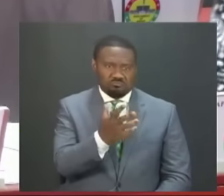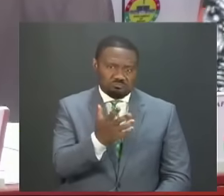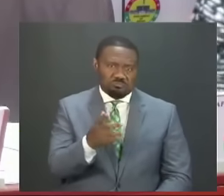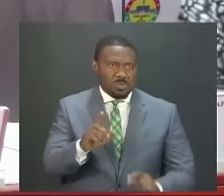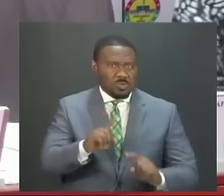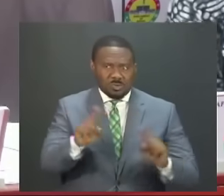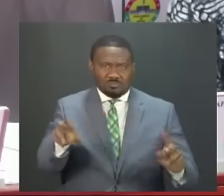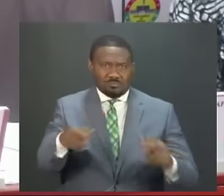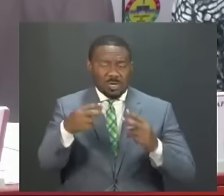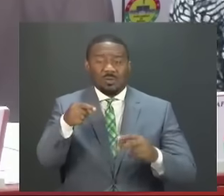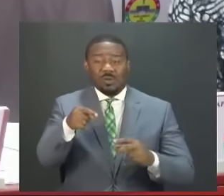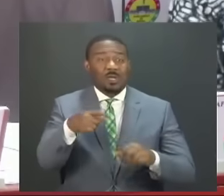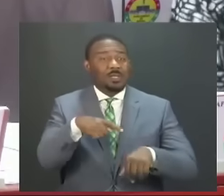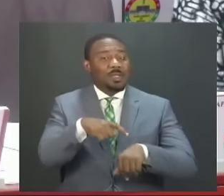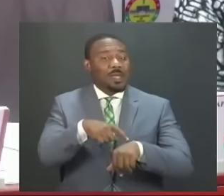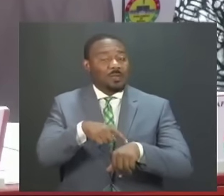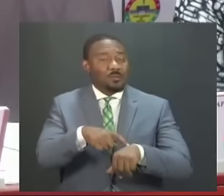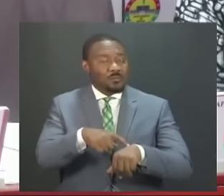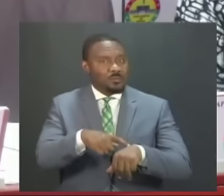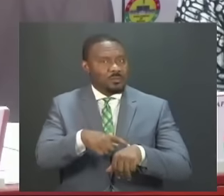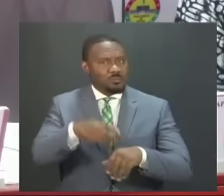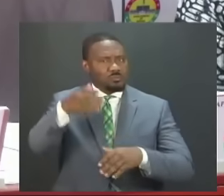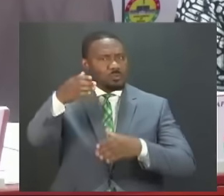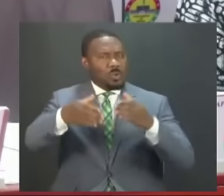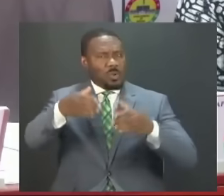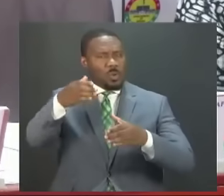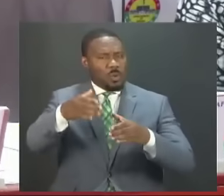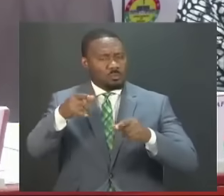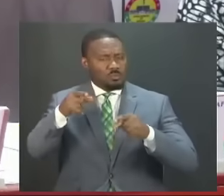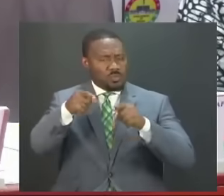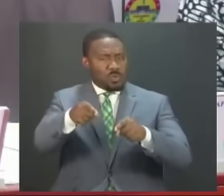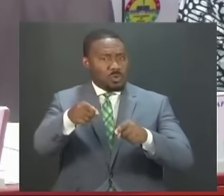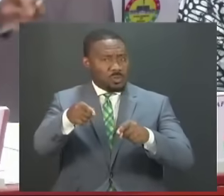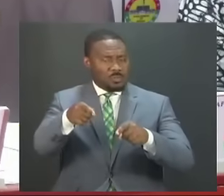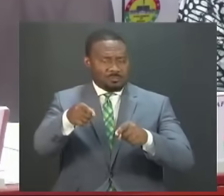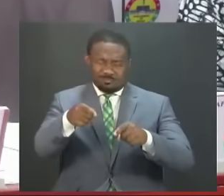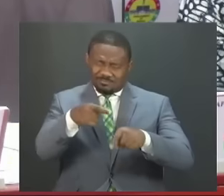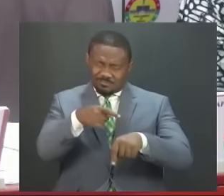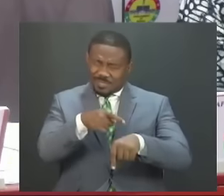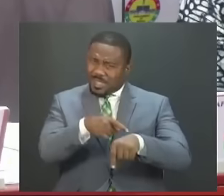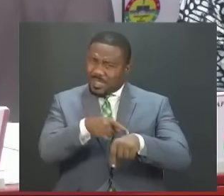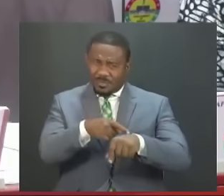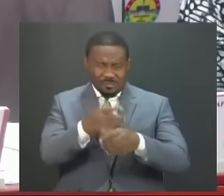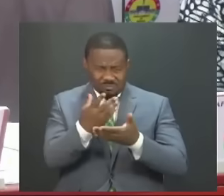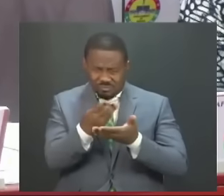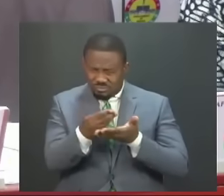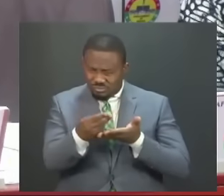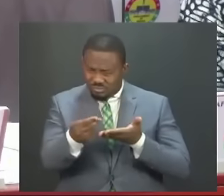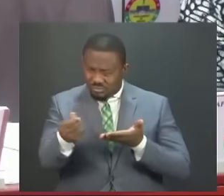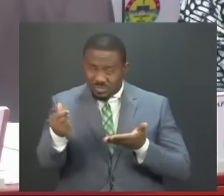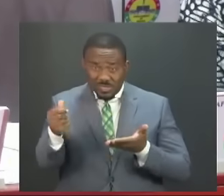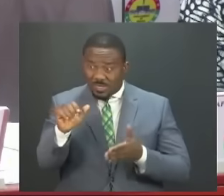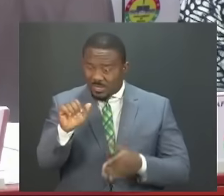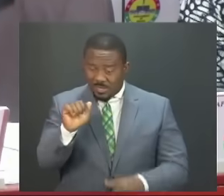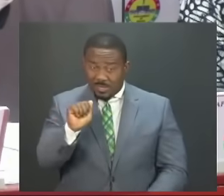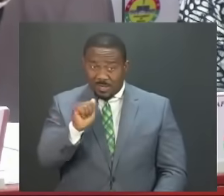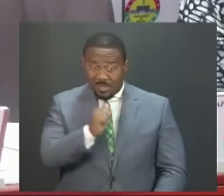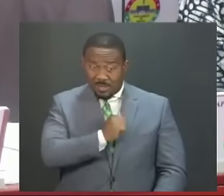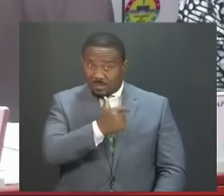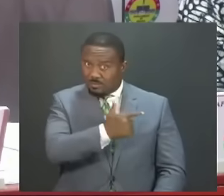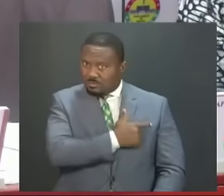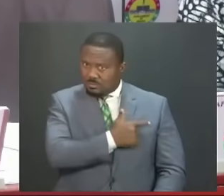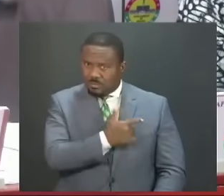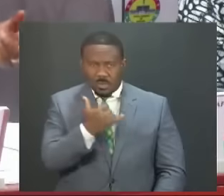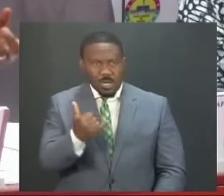time for hearing has long lapsed, with the AG not filing any process and now seeking the leave of the